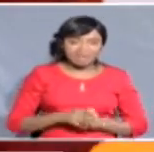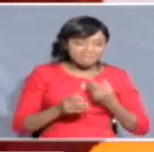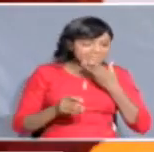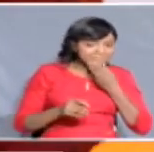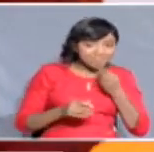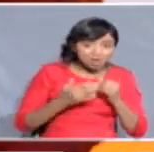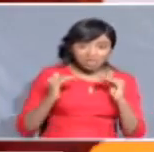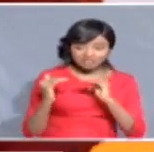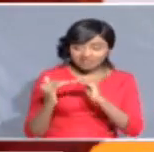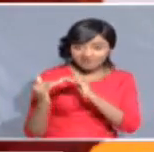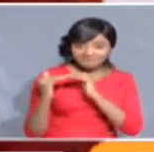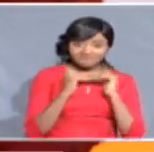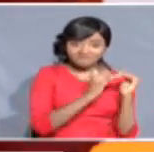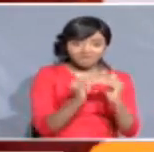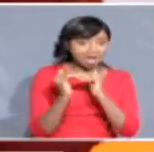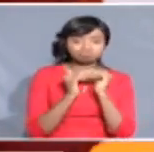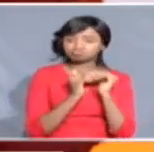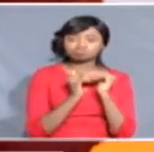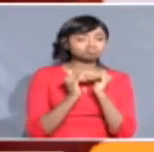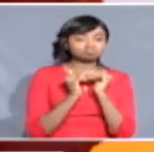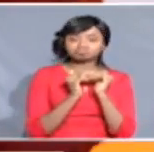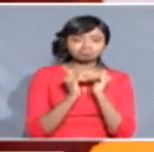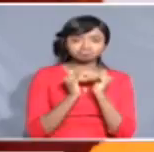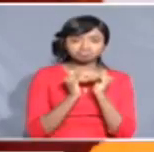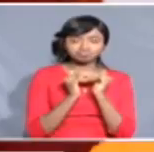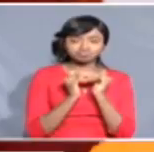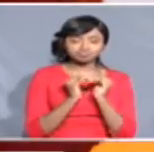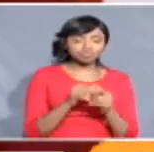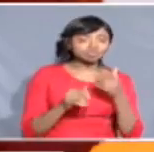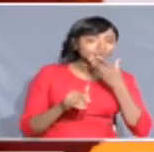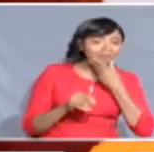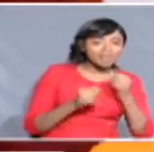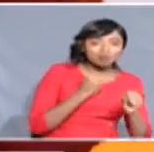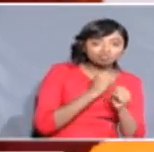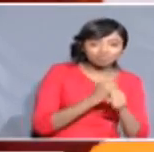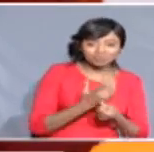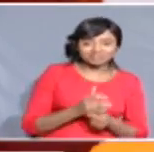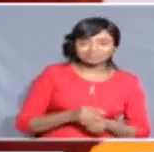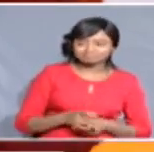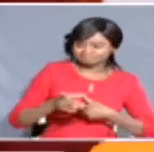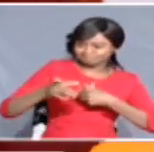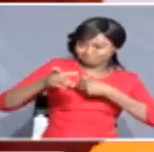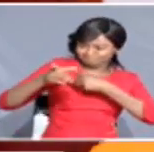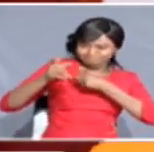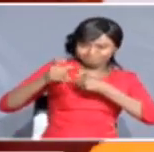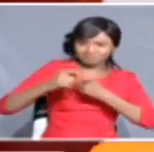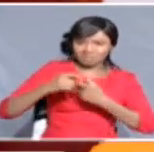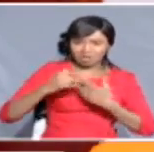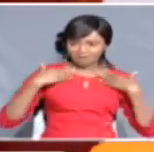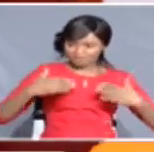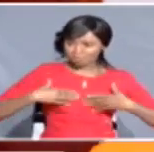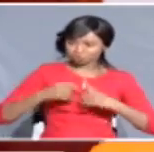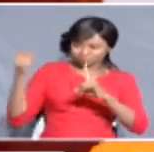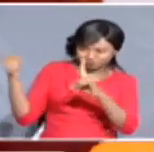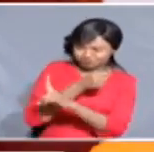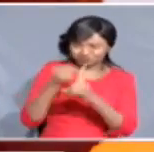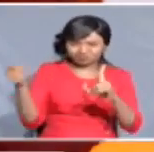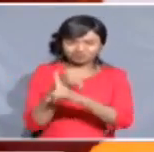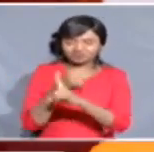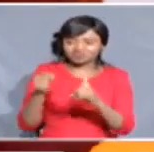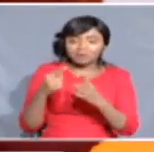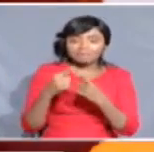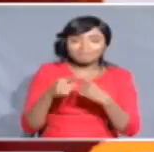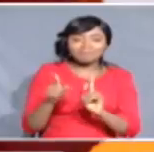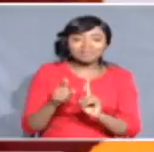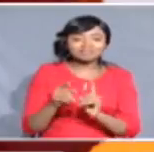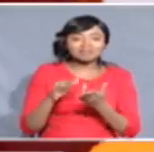fair competition. So first, they will either try, you know, a physical attack on you, but mainly